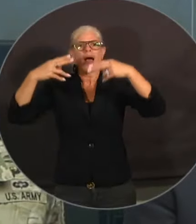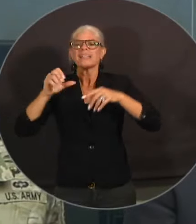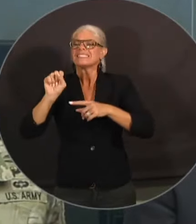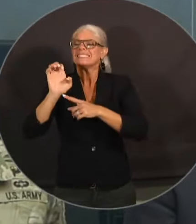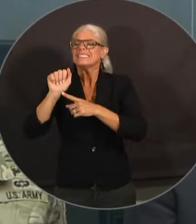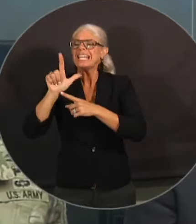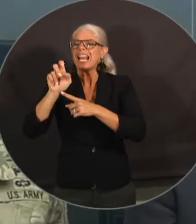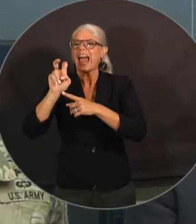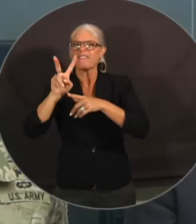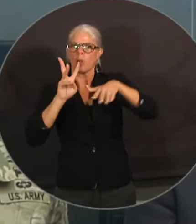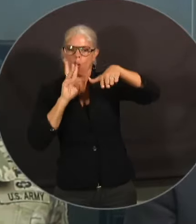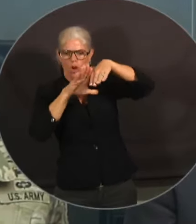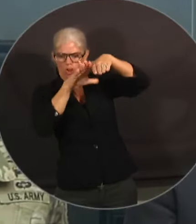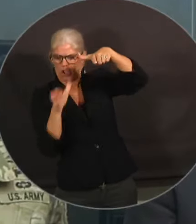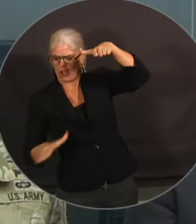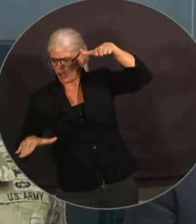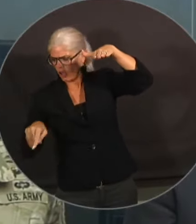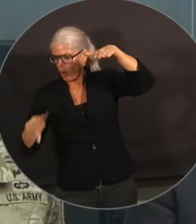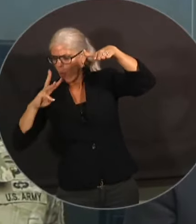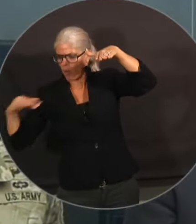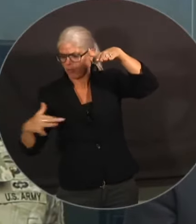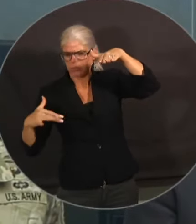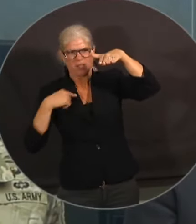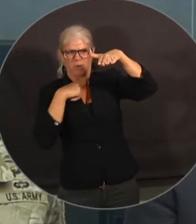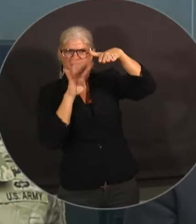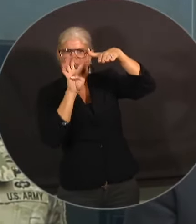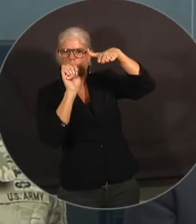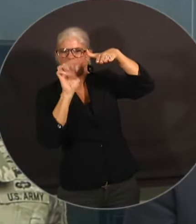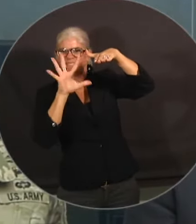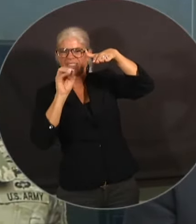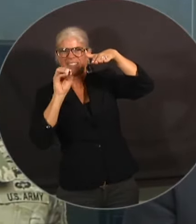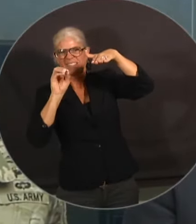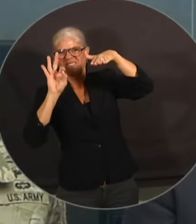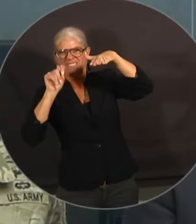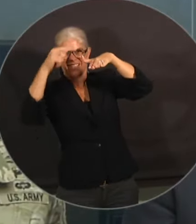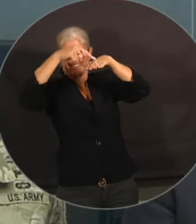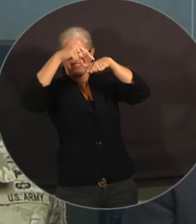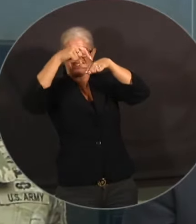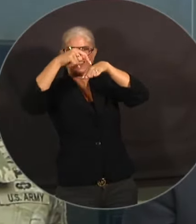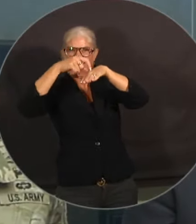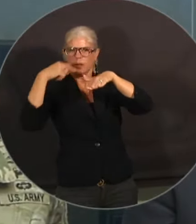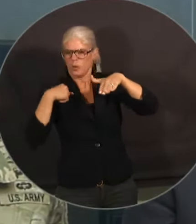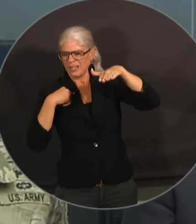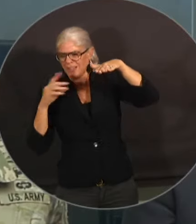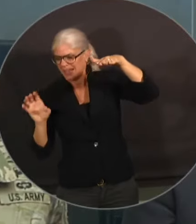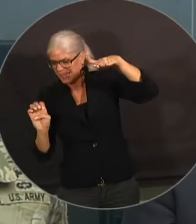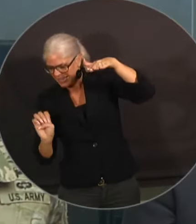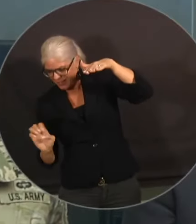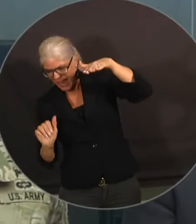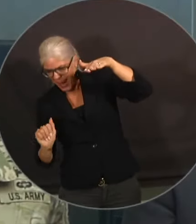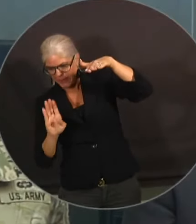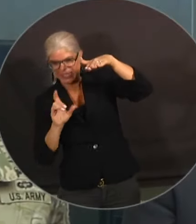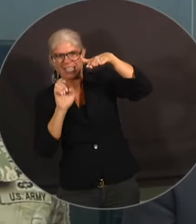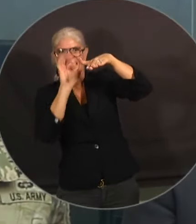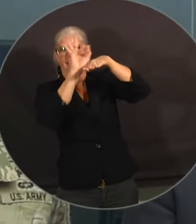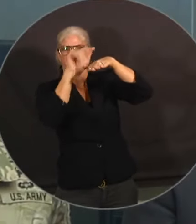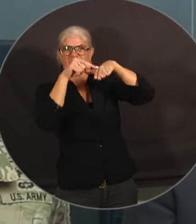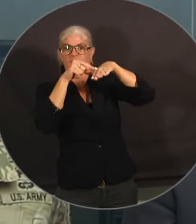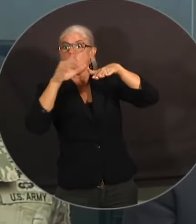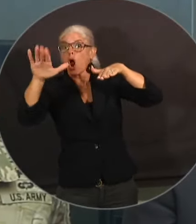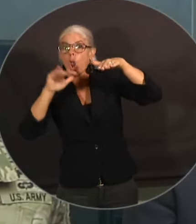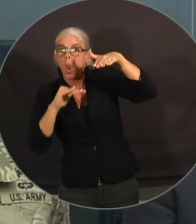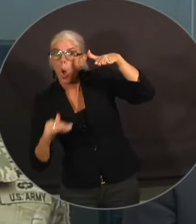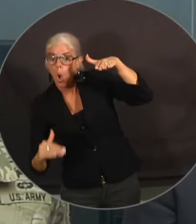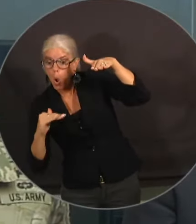here. There is no level A, B, C, D, E, F evacuation zone for Tallahassee. It's low-lying